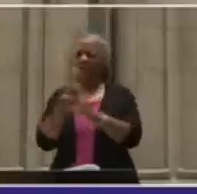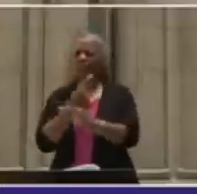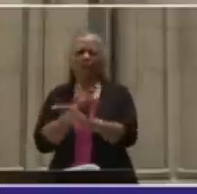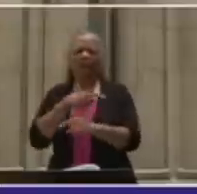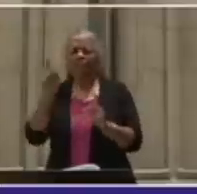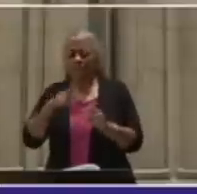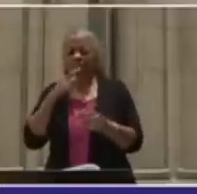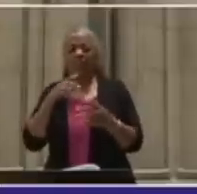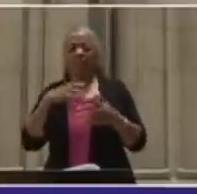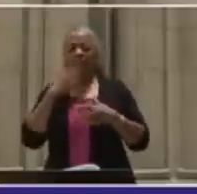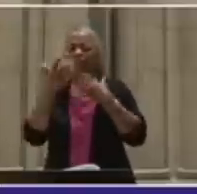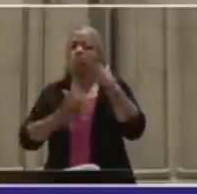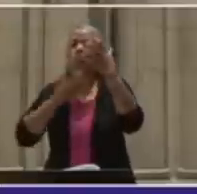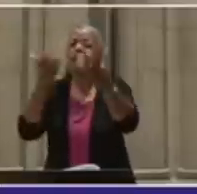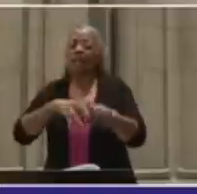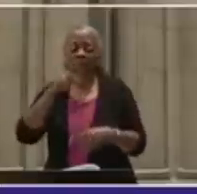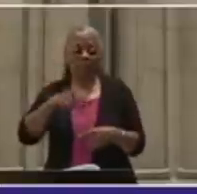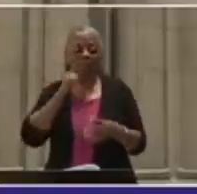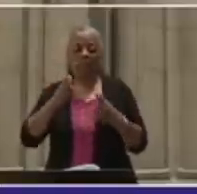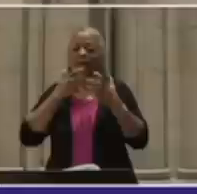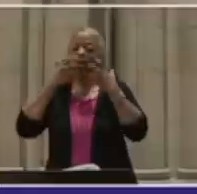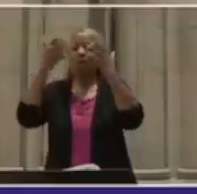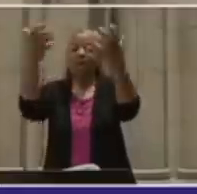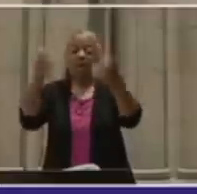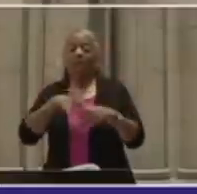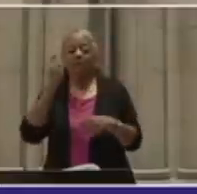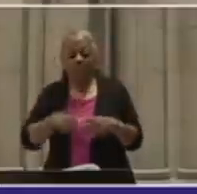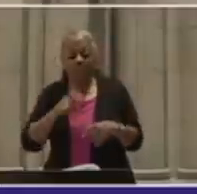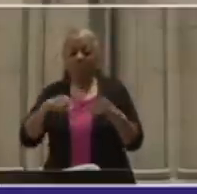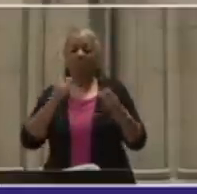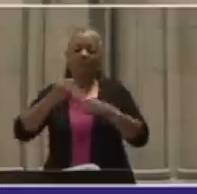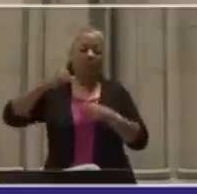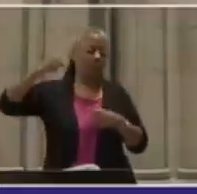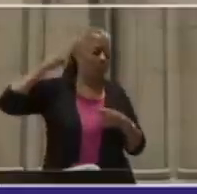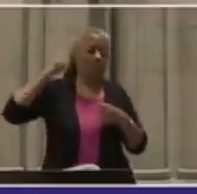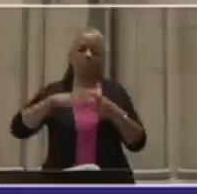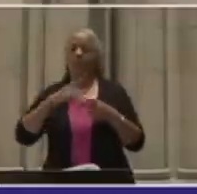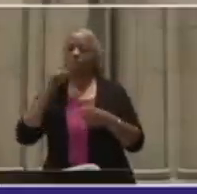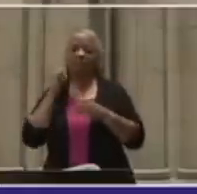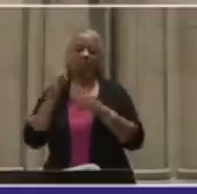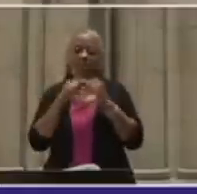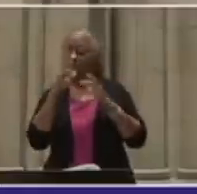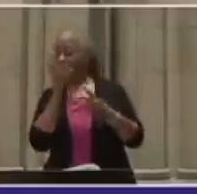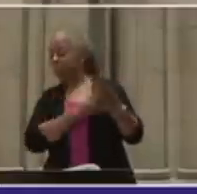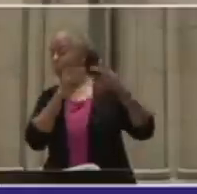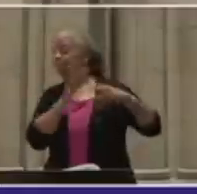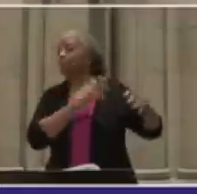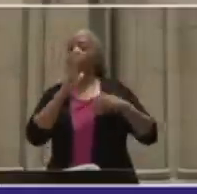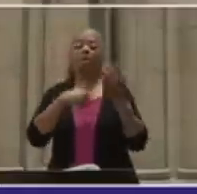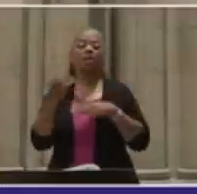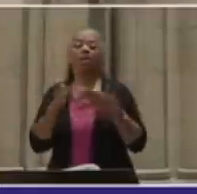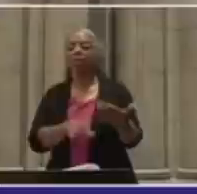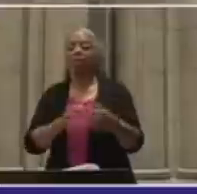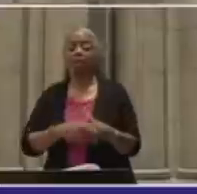There must be a wailing. There must be a crying out. There must be a refusal to just pass over all this